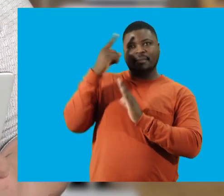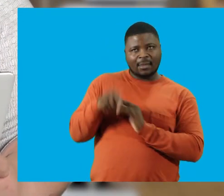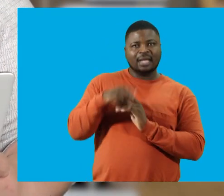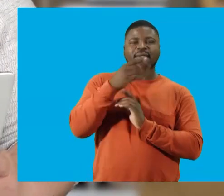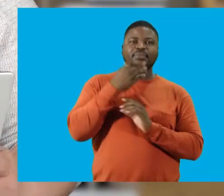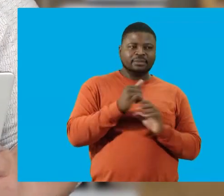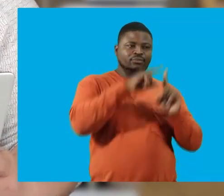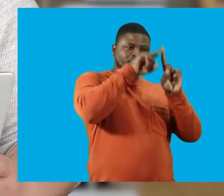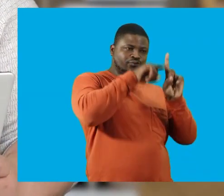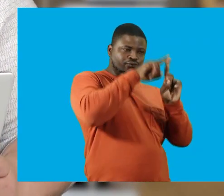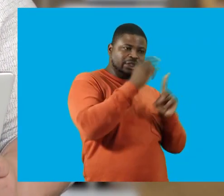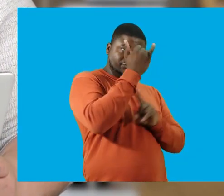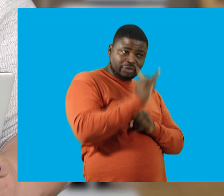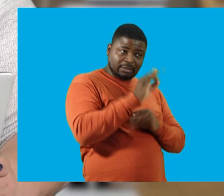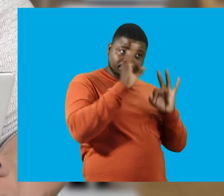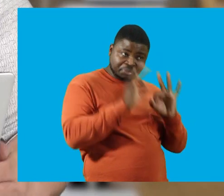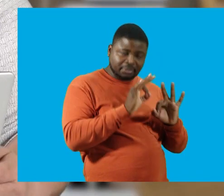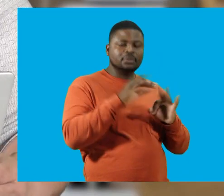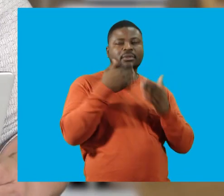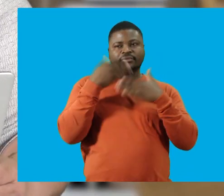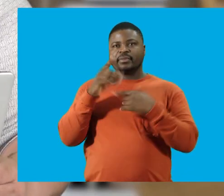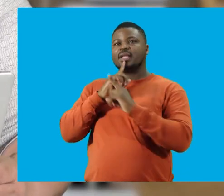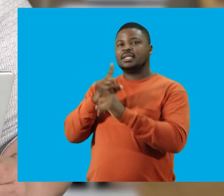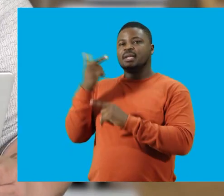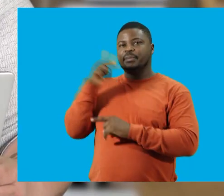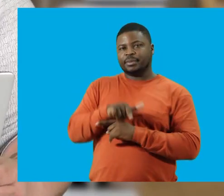and also from the correct unit.